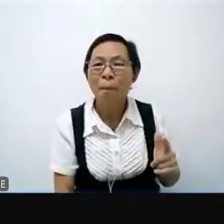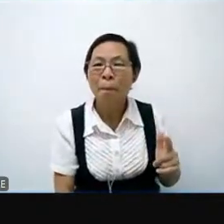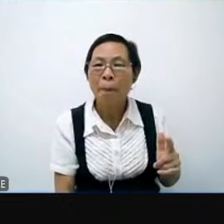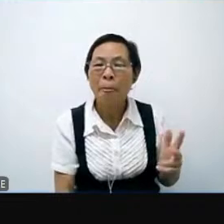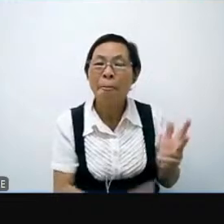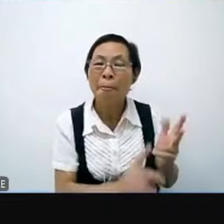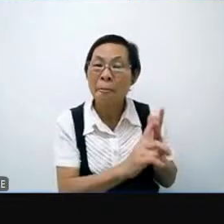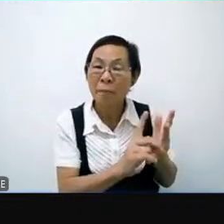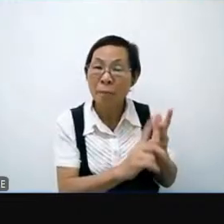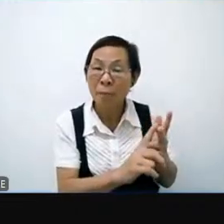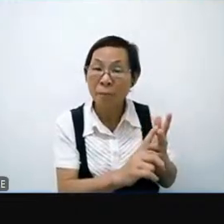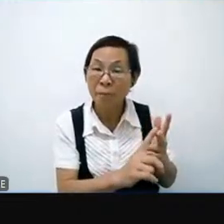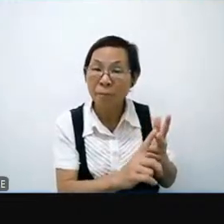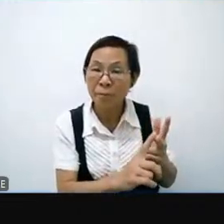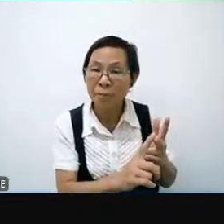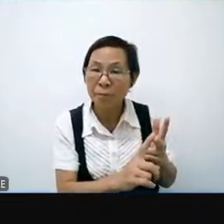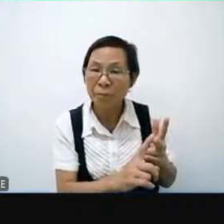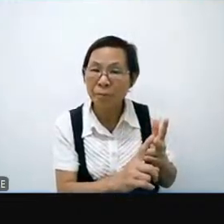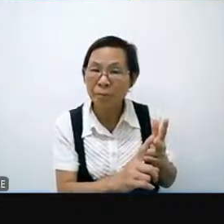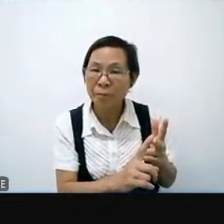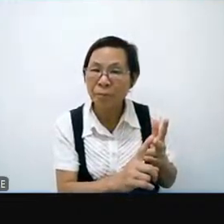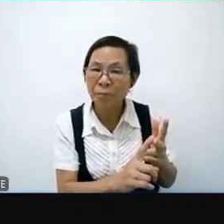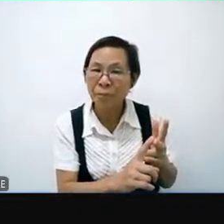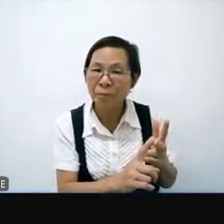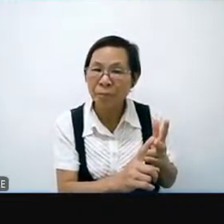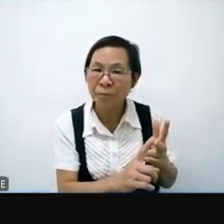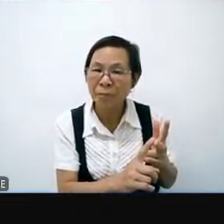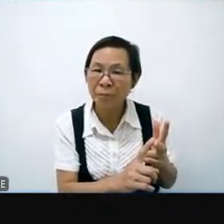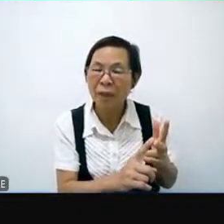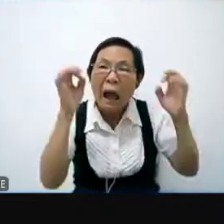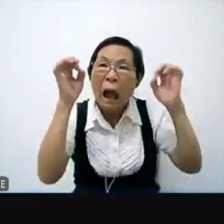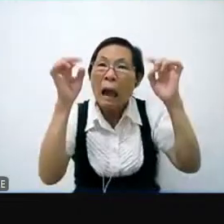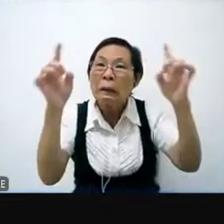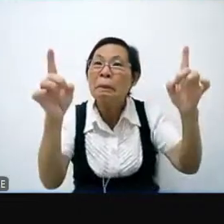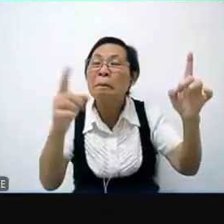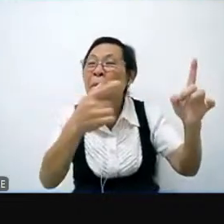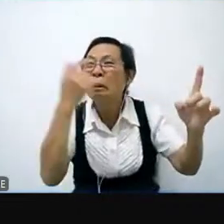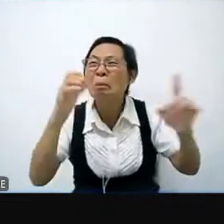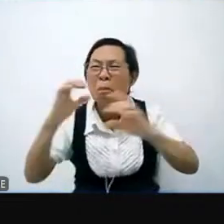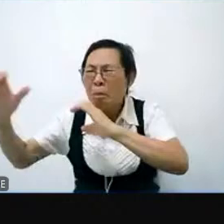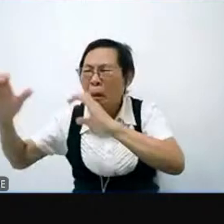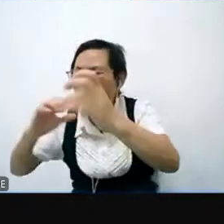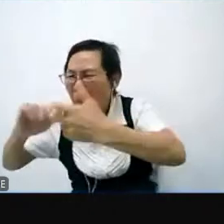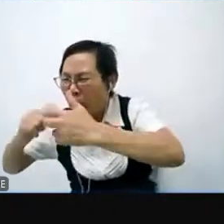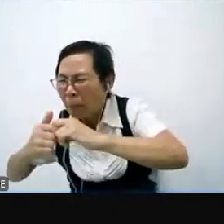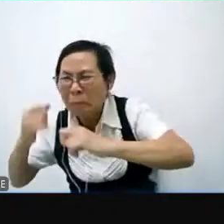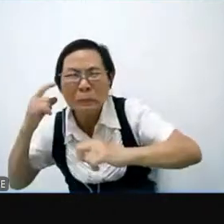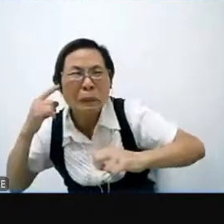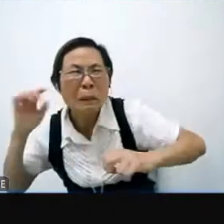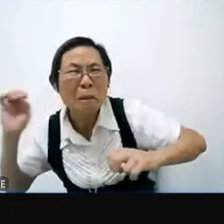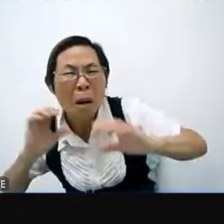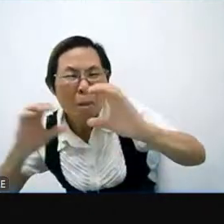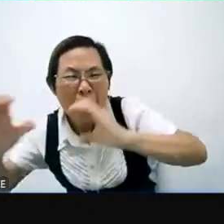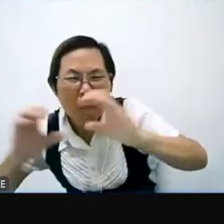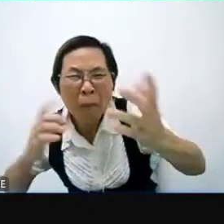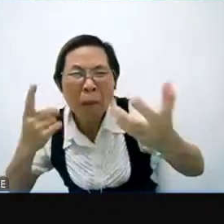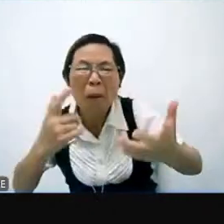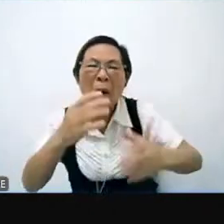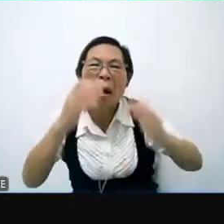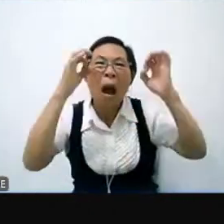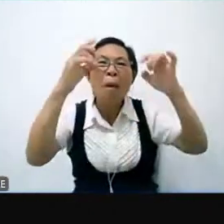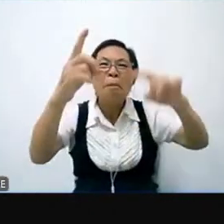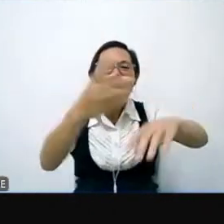The academic progress is impacted due to communication issues. If you observe that